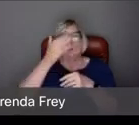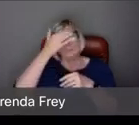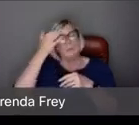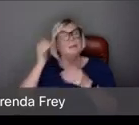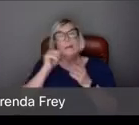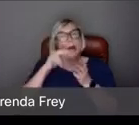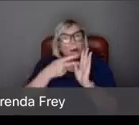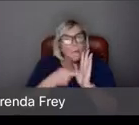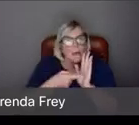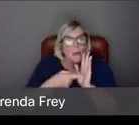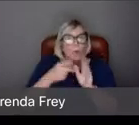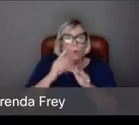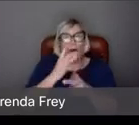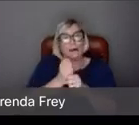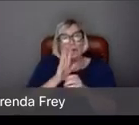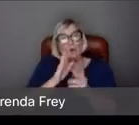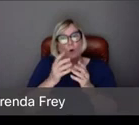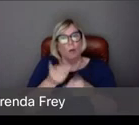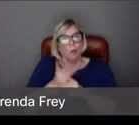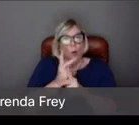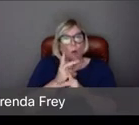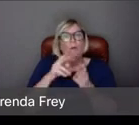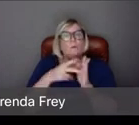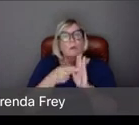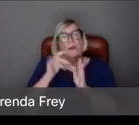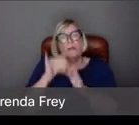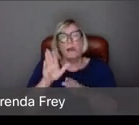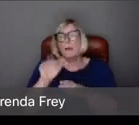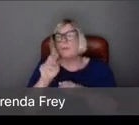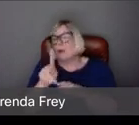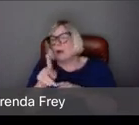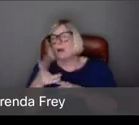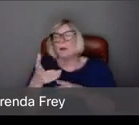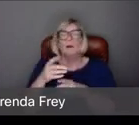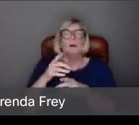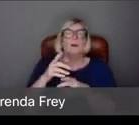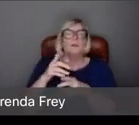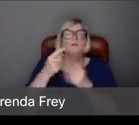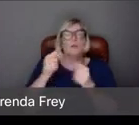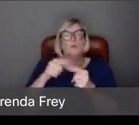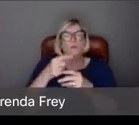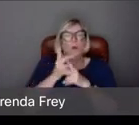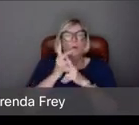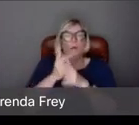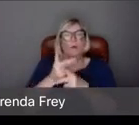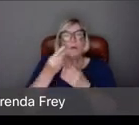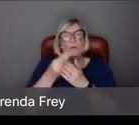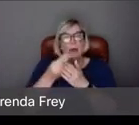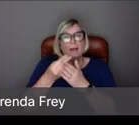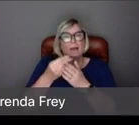mean individually you're going to get your loan. It just means that institution generally is trying to make loans in the community they have a branch